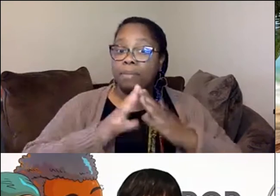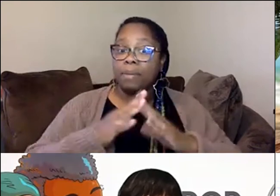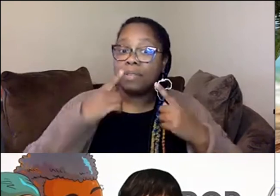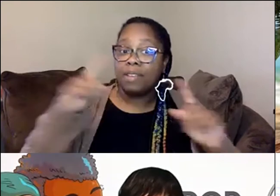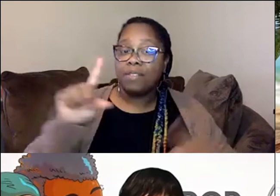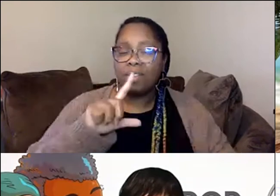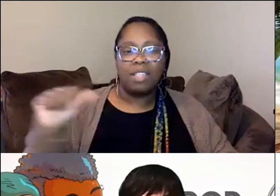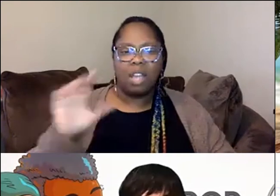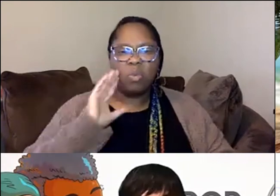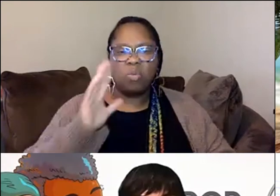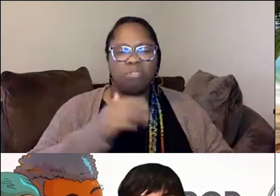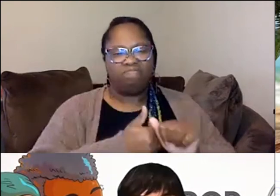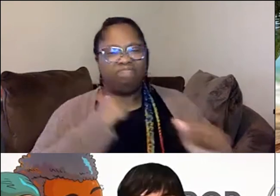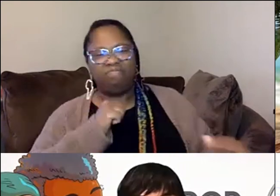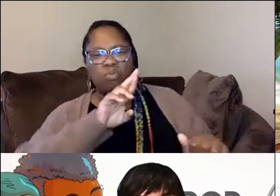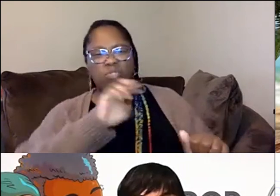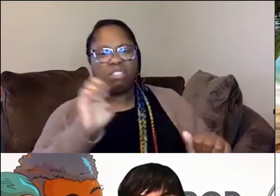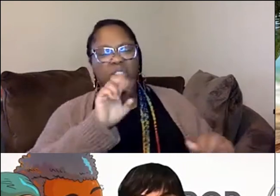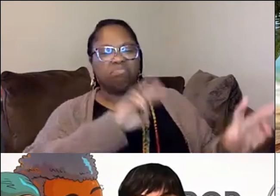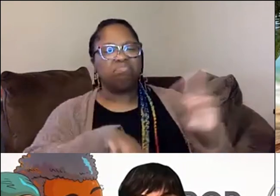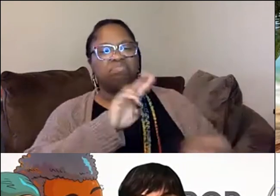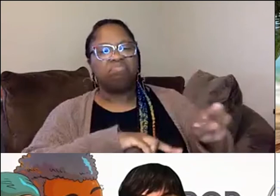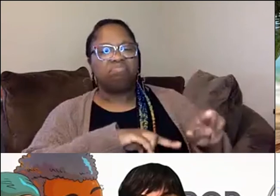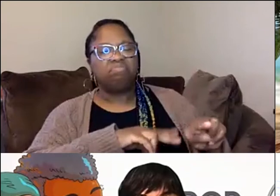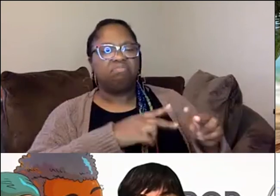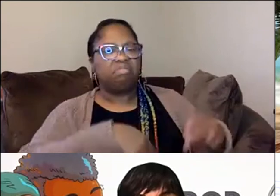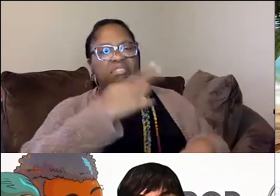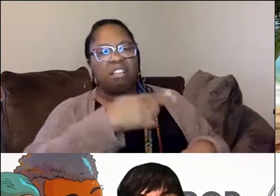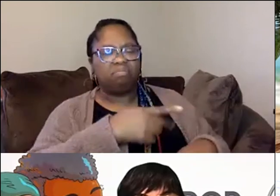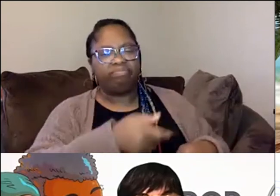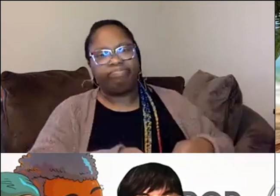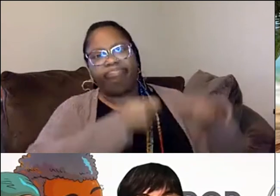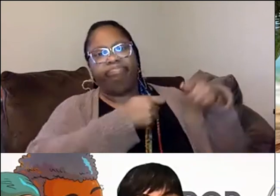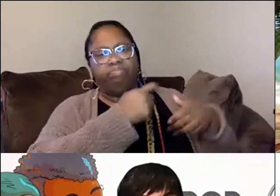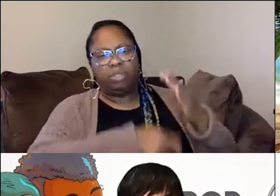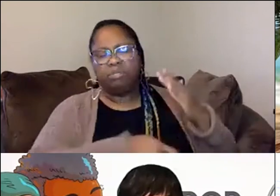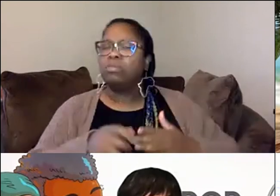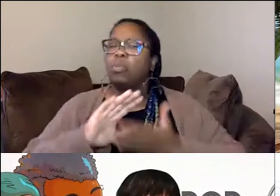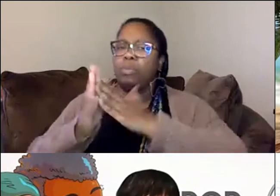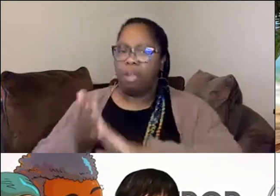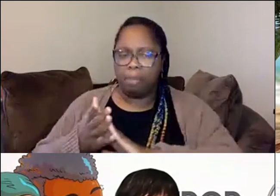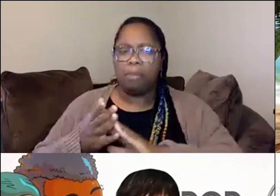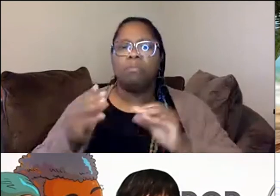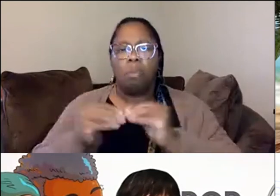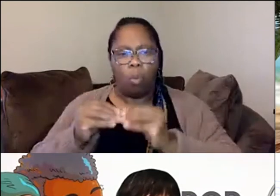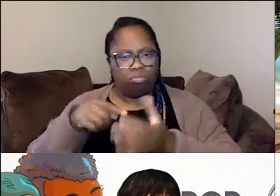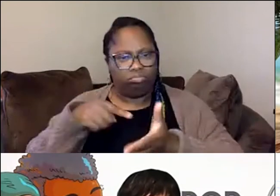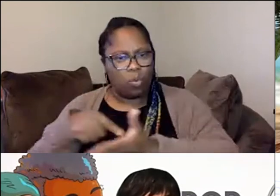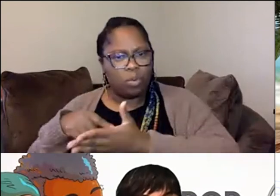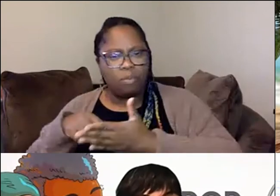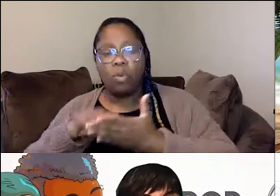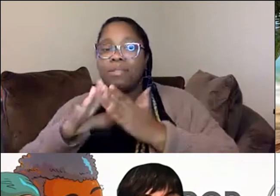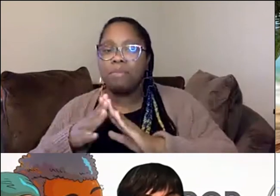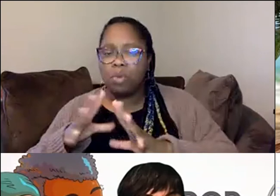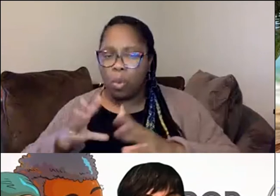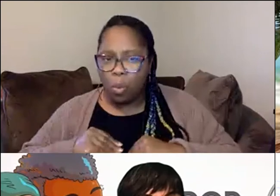Angeles will move away from real estate speculation and will become a city of permanent housing affordability through community ownership, centering the